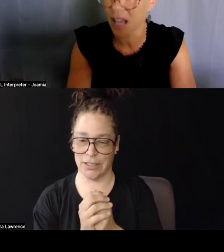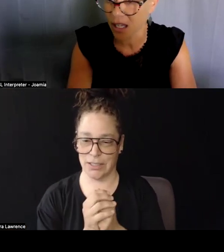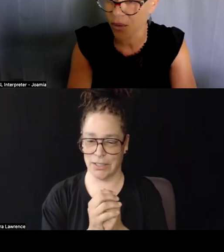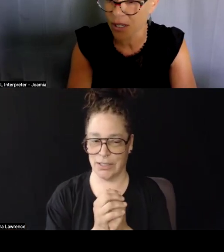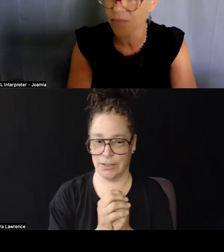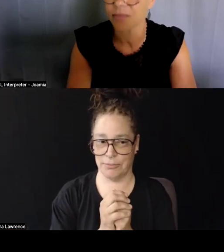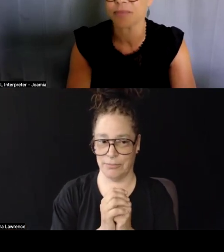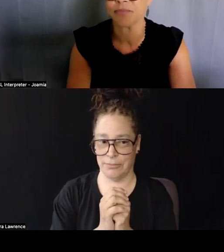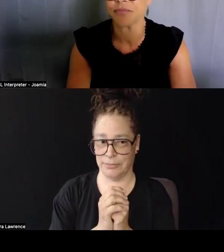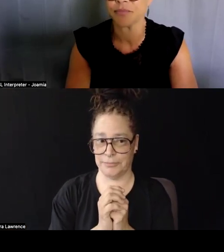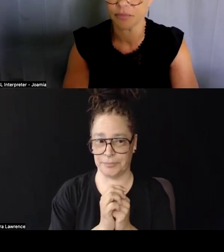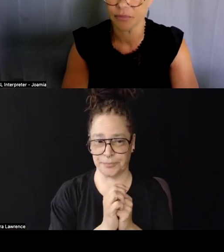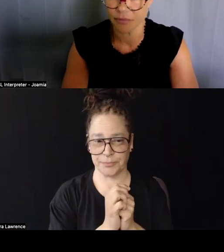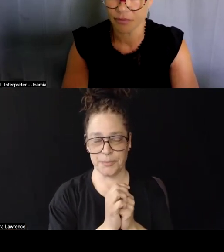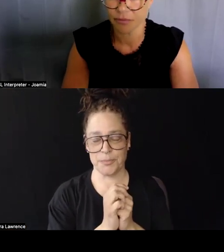is inaccurate.